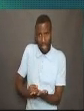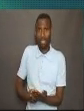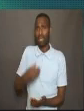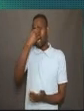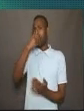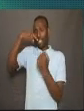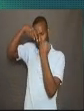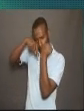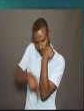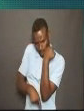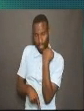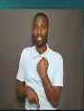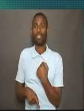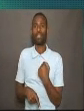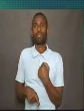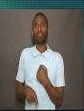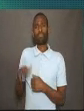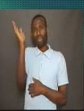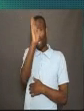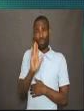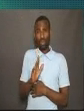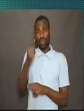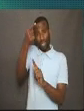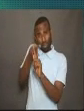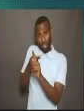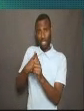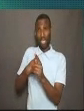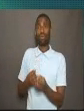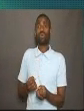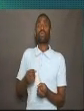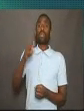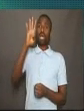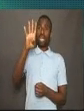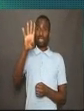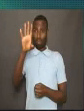heat sink has an absolute temperature of